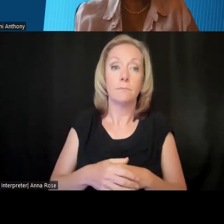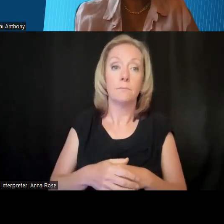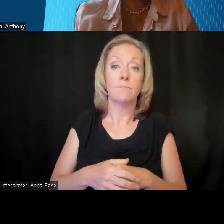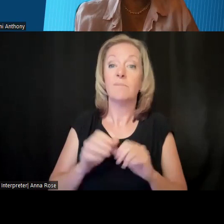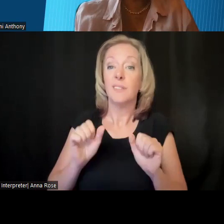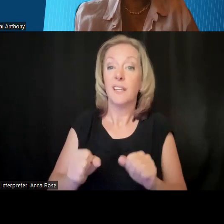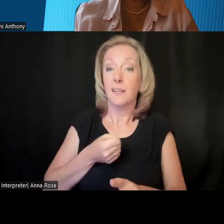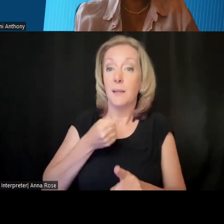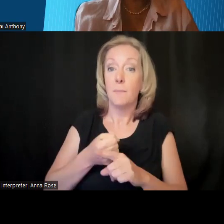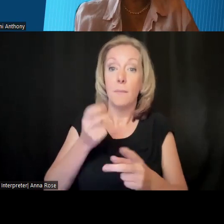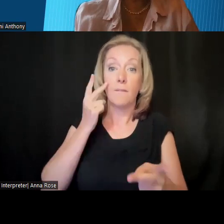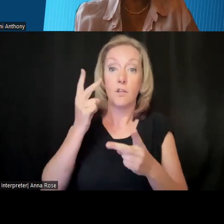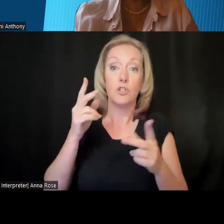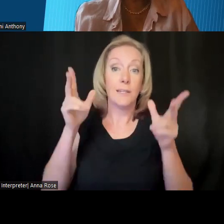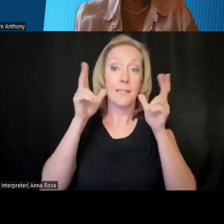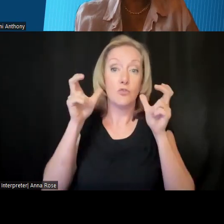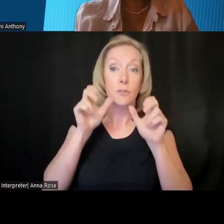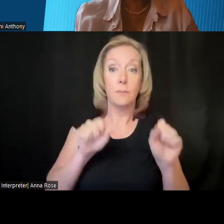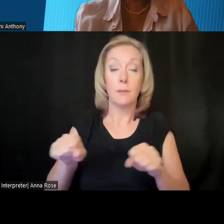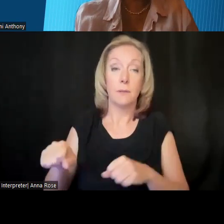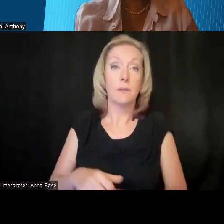can change their vision and hearing.